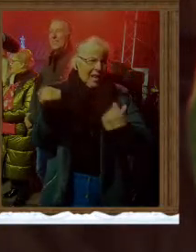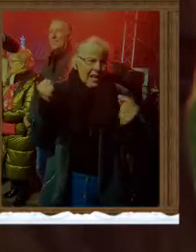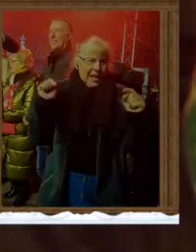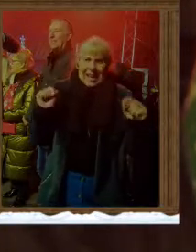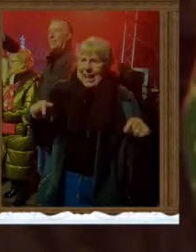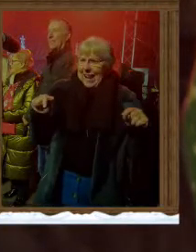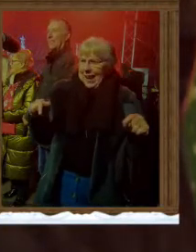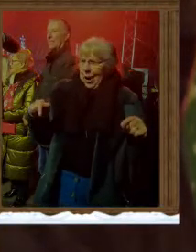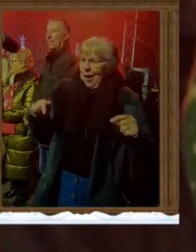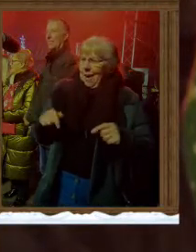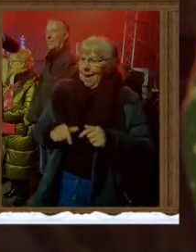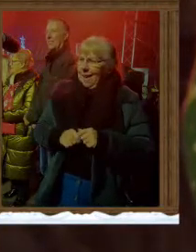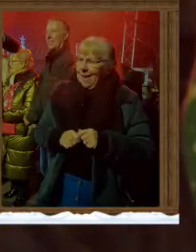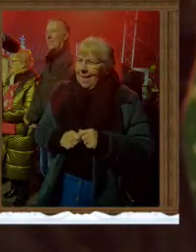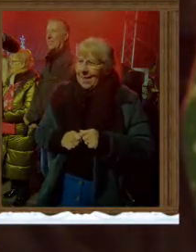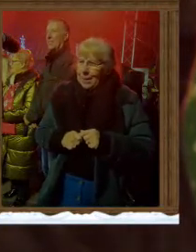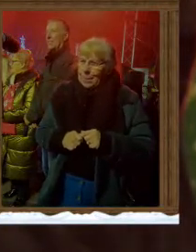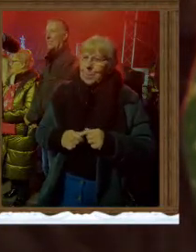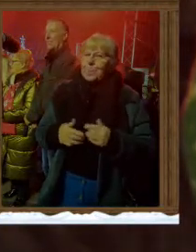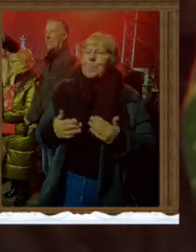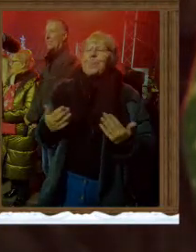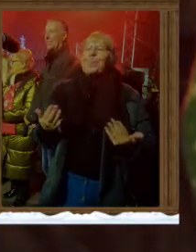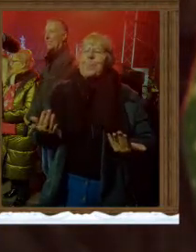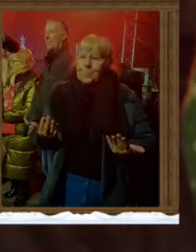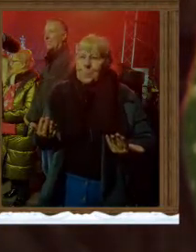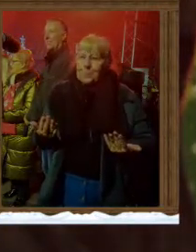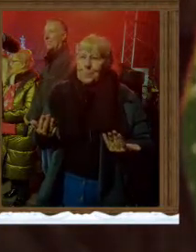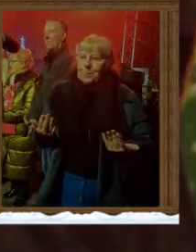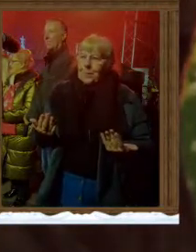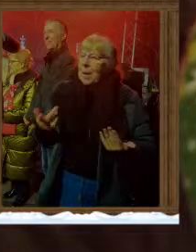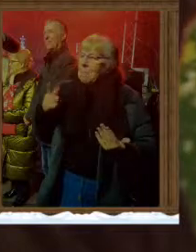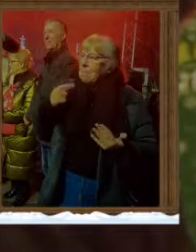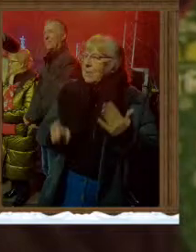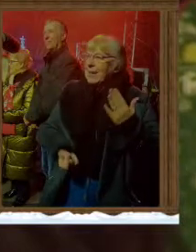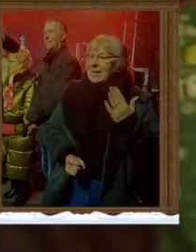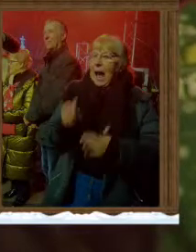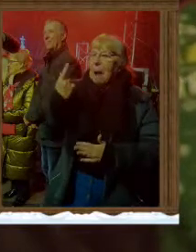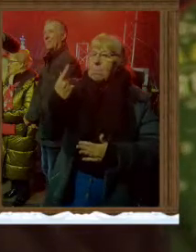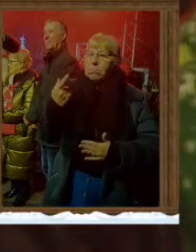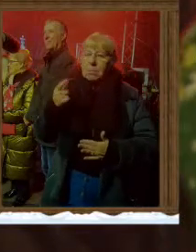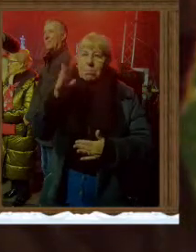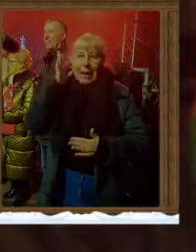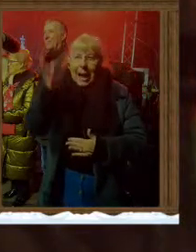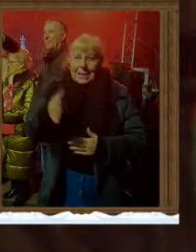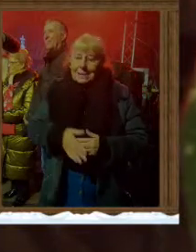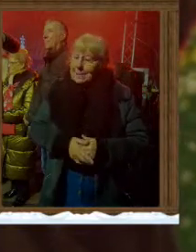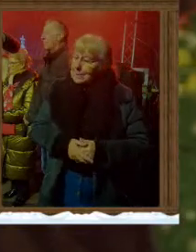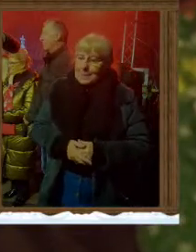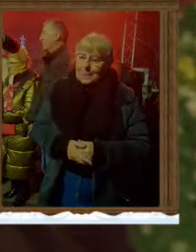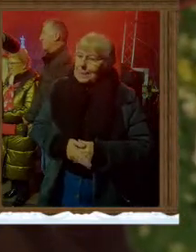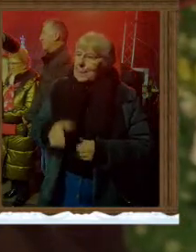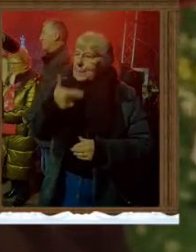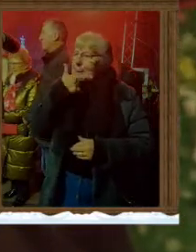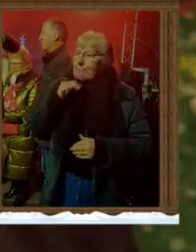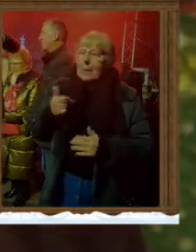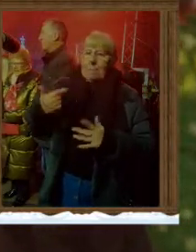this evening. So, but these things don't happen without people working in the